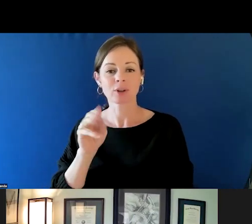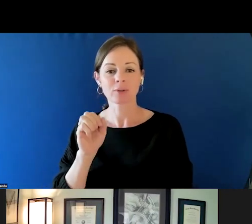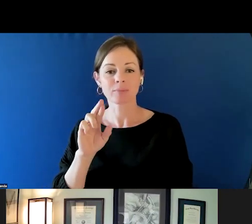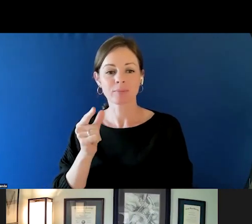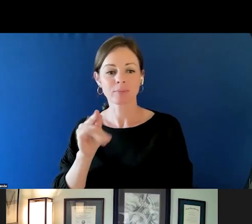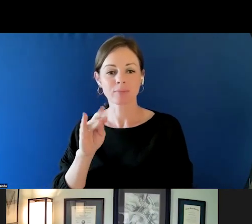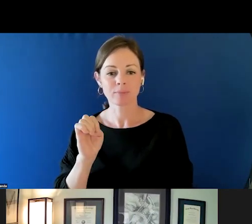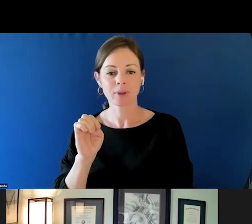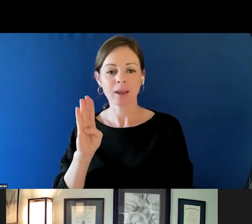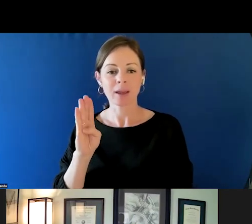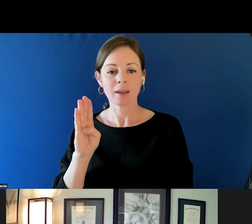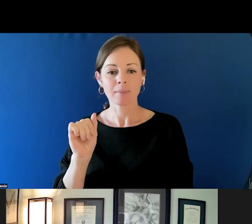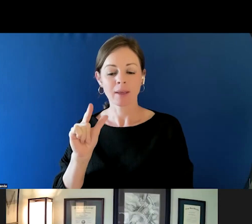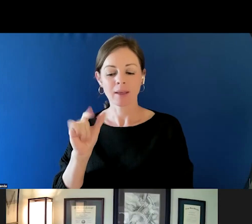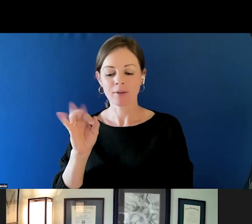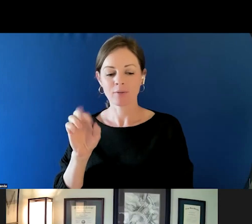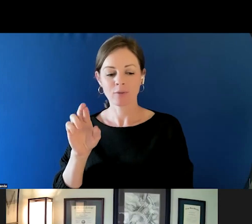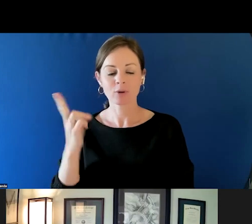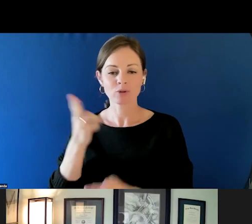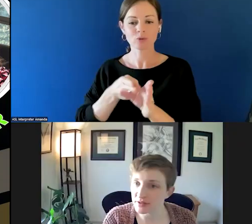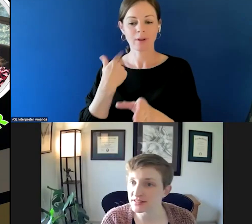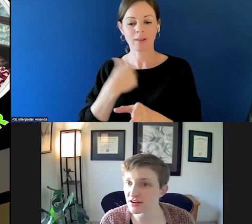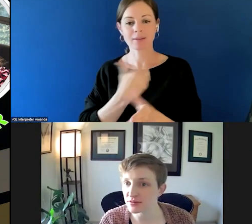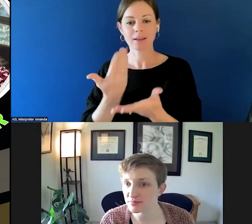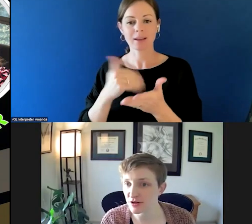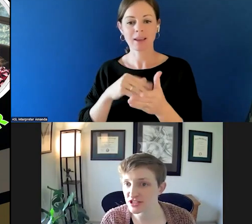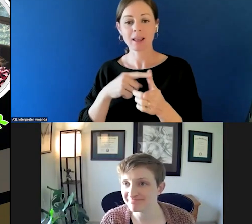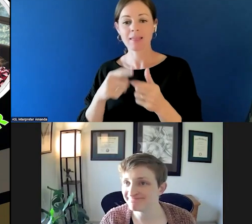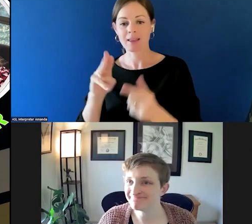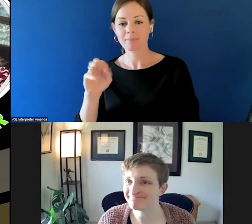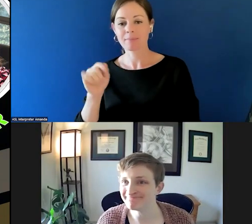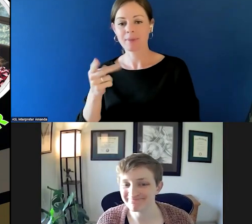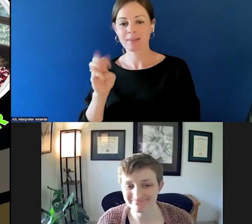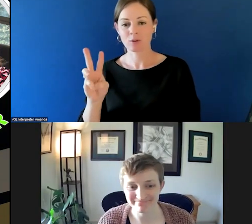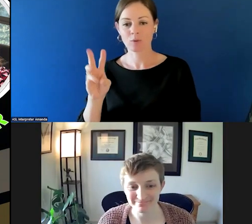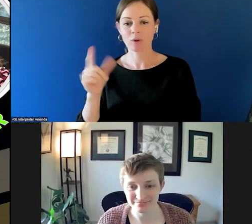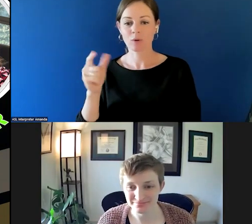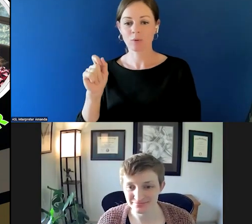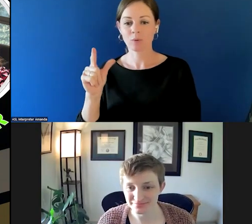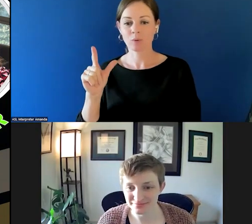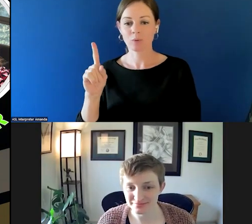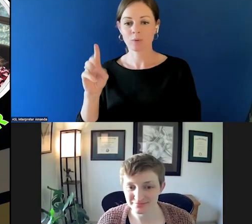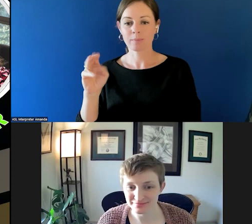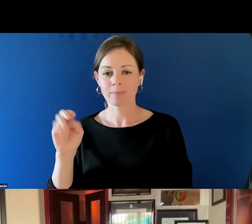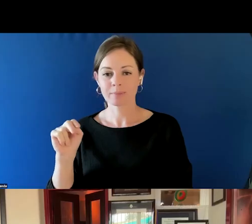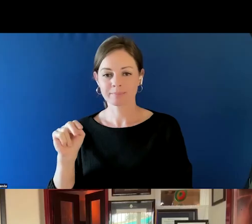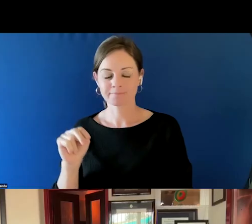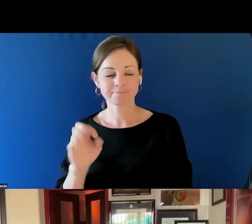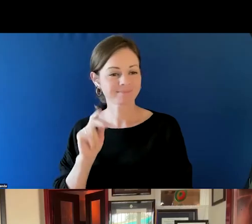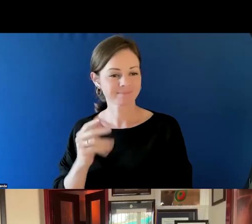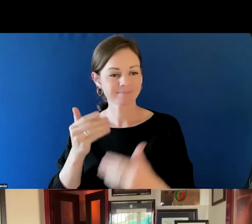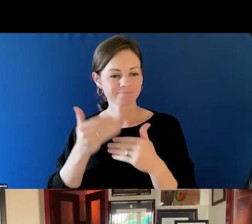join us for that, and then we'll hear from Matthew Goldman. So Margie? Yep, I'm back. And next slide.